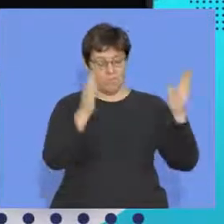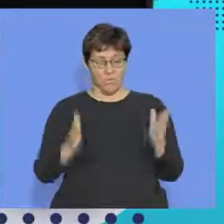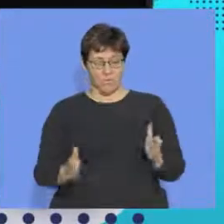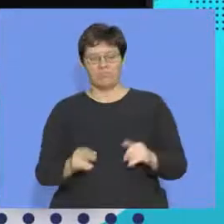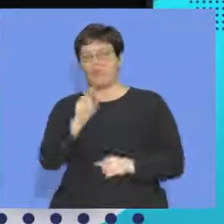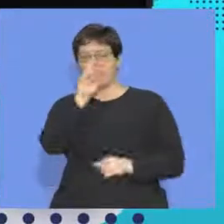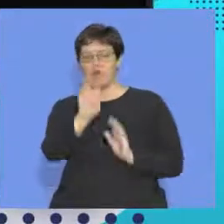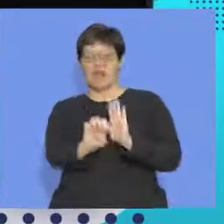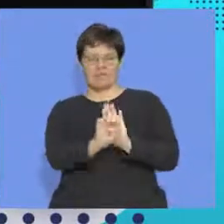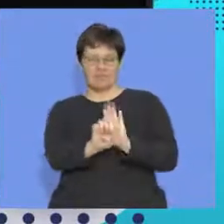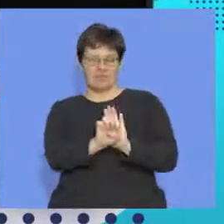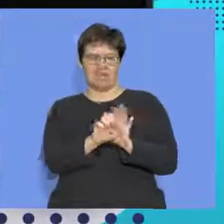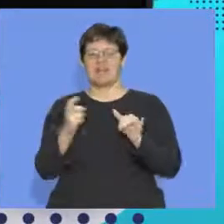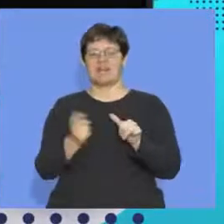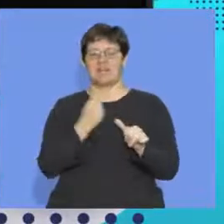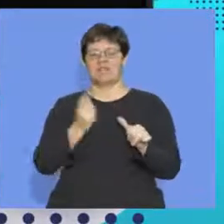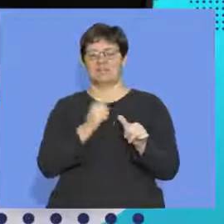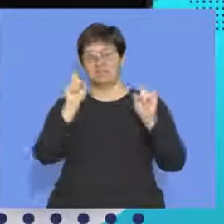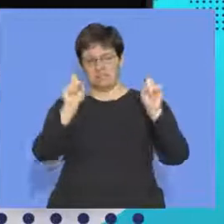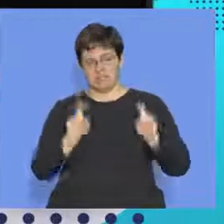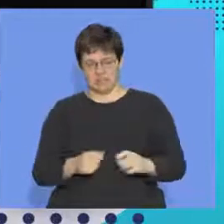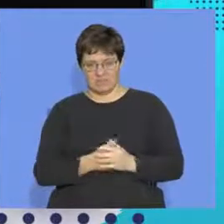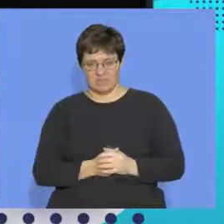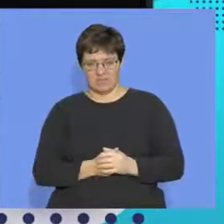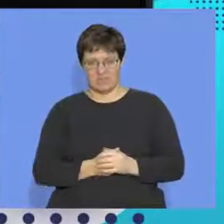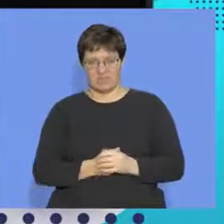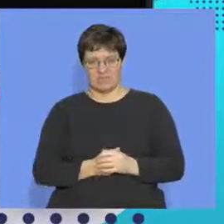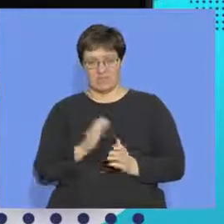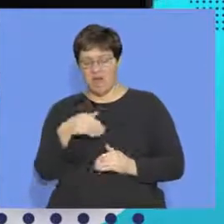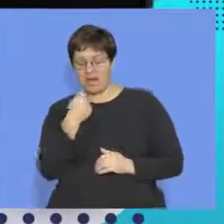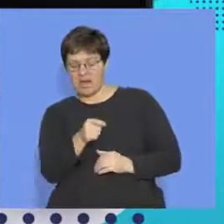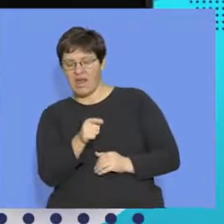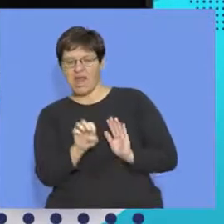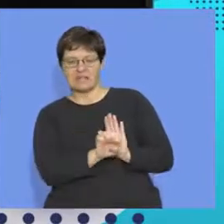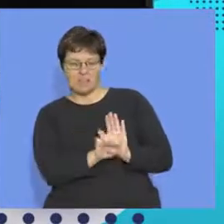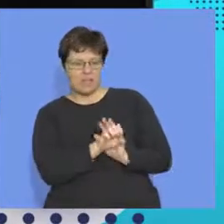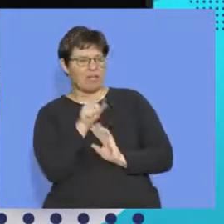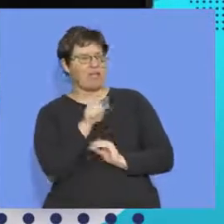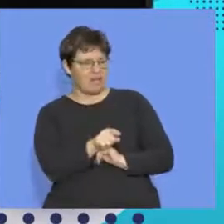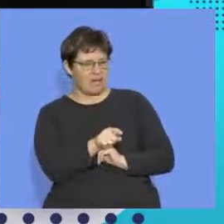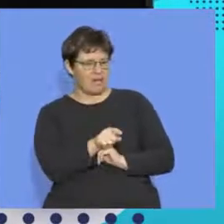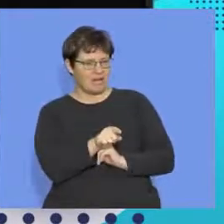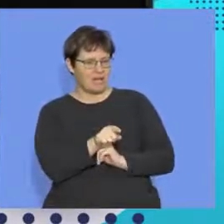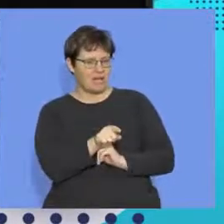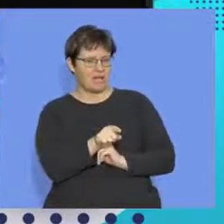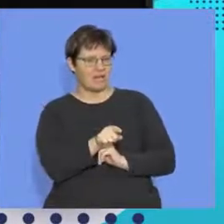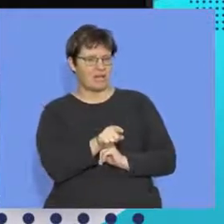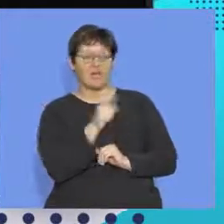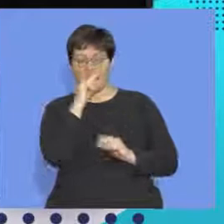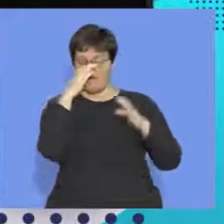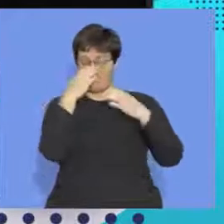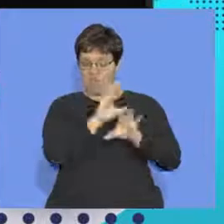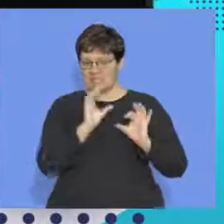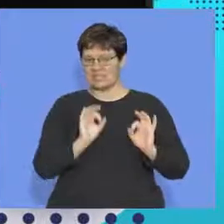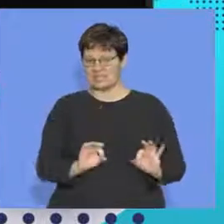at one example on counting principle. Then after looking at that one example of counting principle, and really because our focus